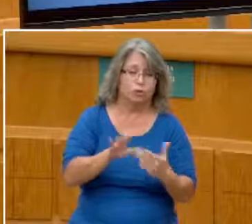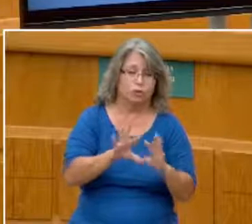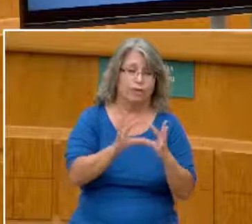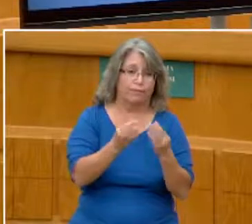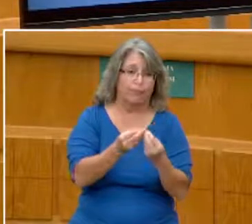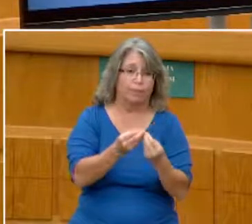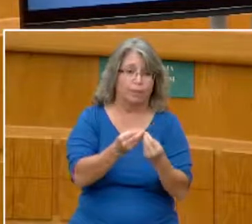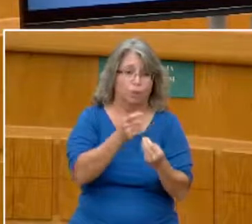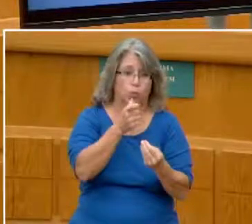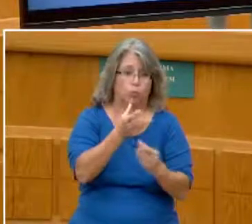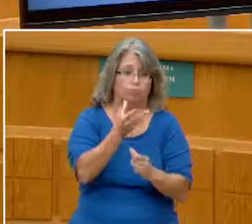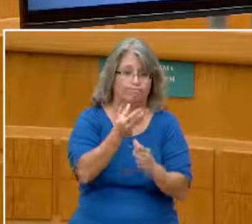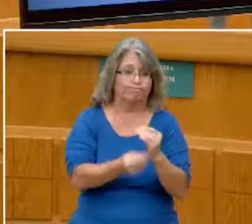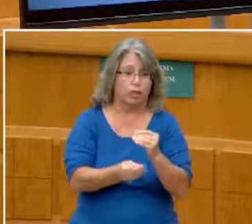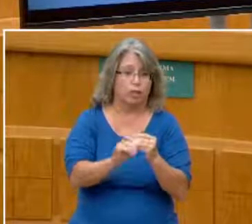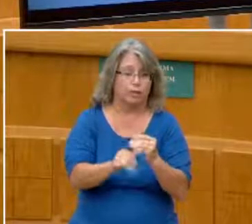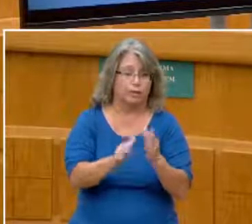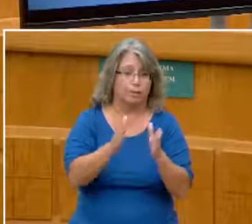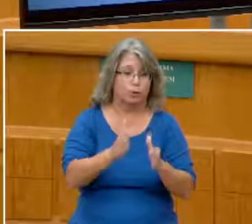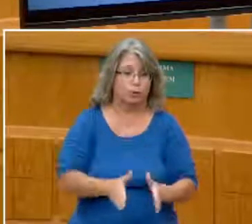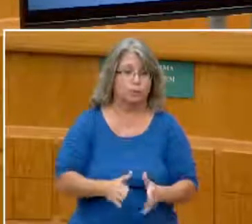individual.